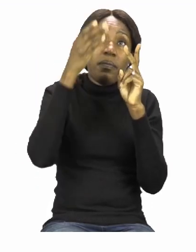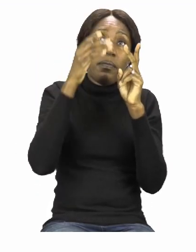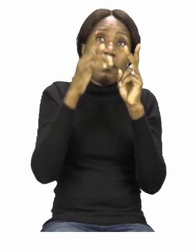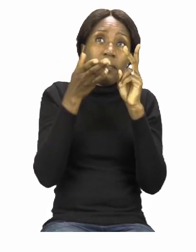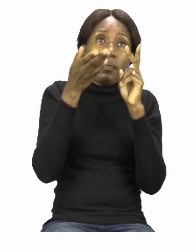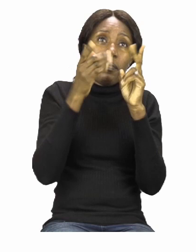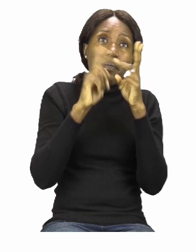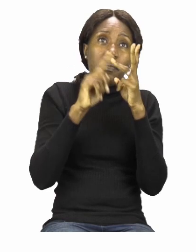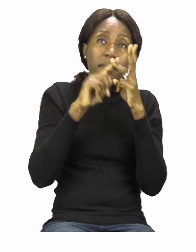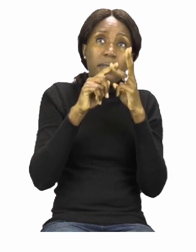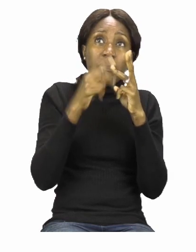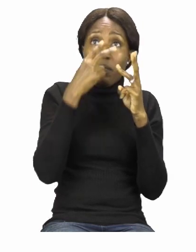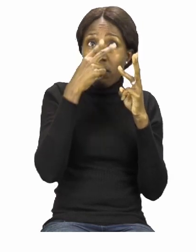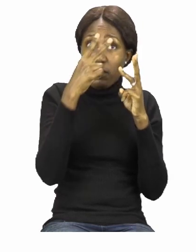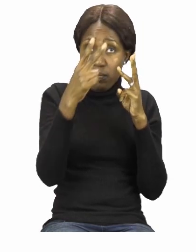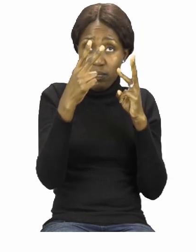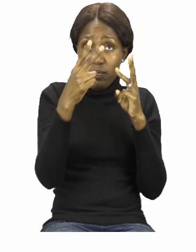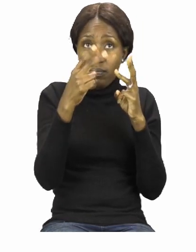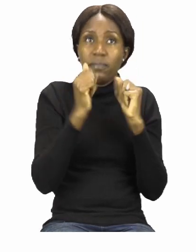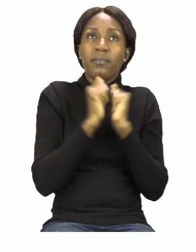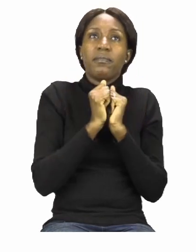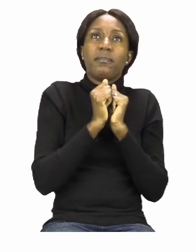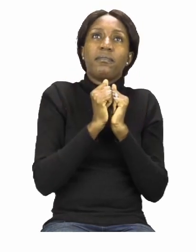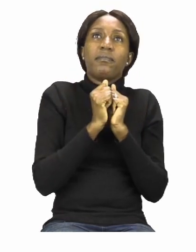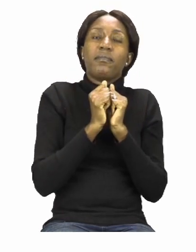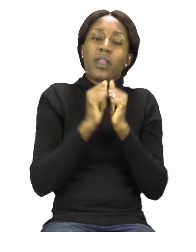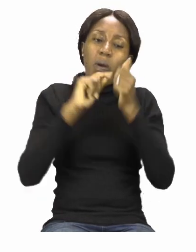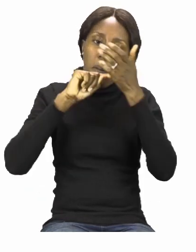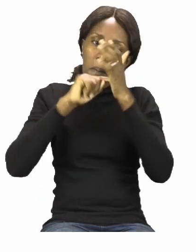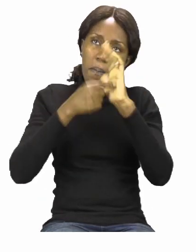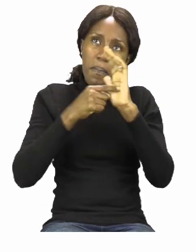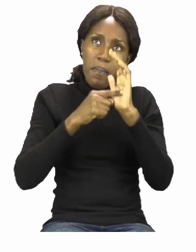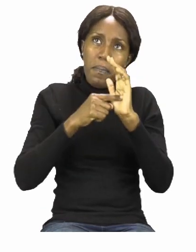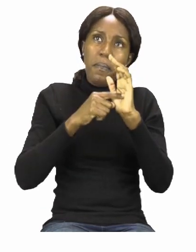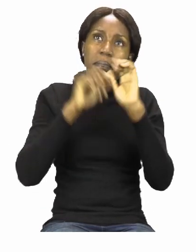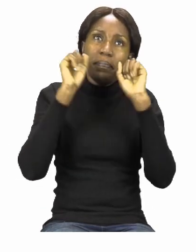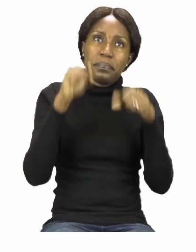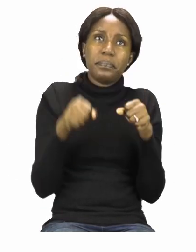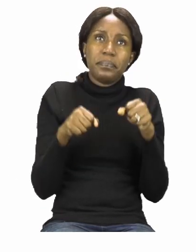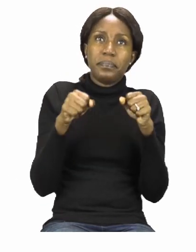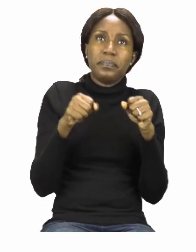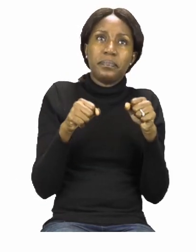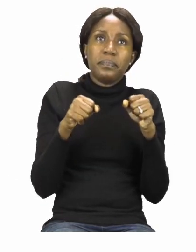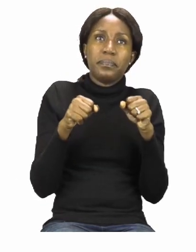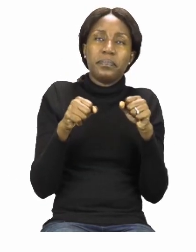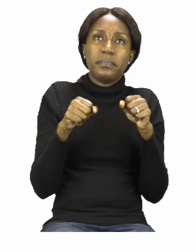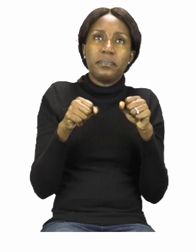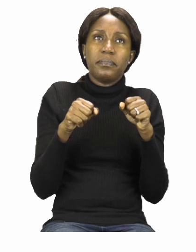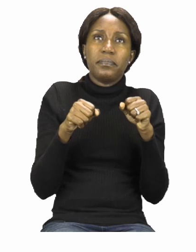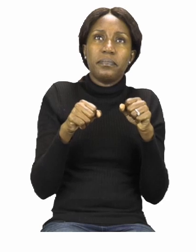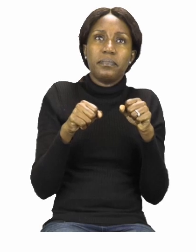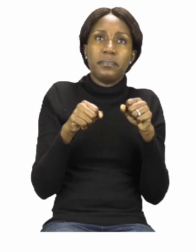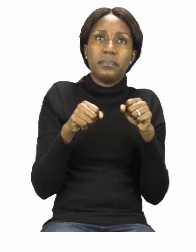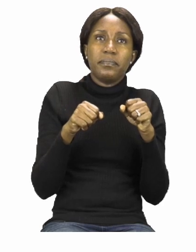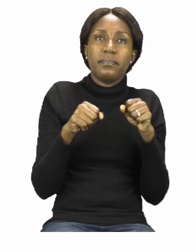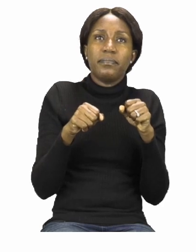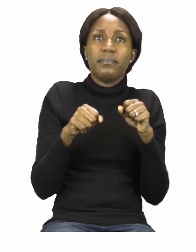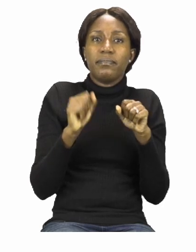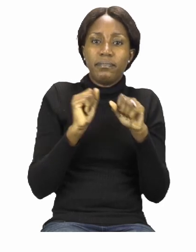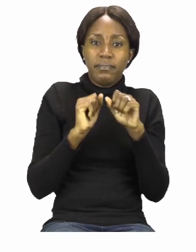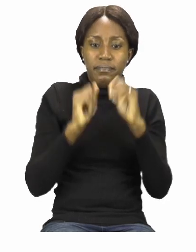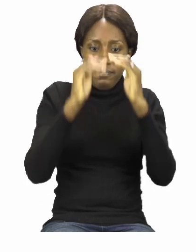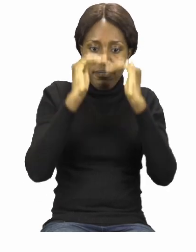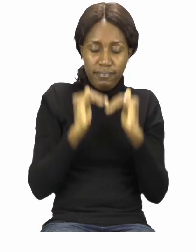sentence, which by the way you must end with a full stop, you're going to take a look at the word search